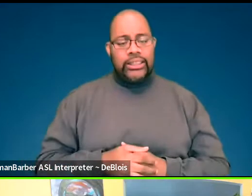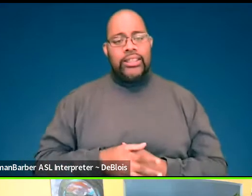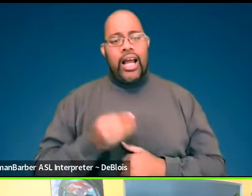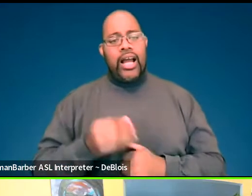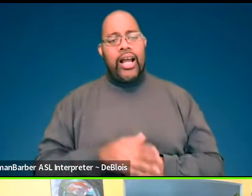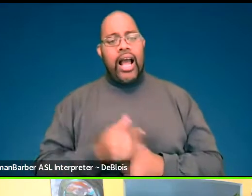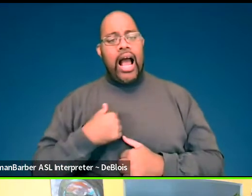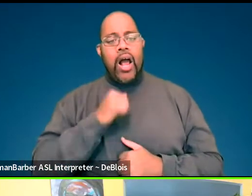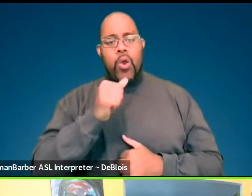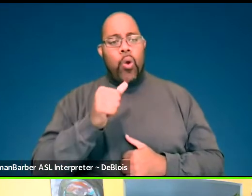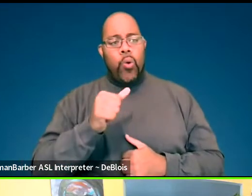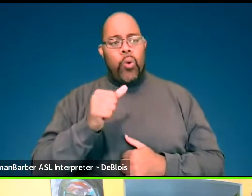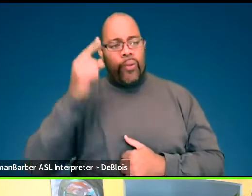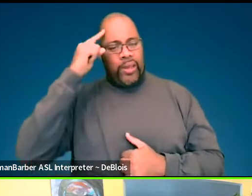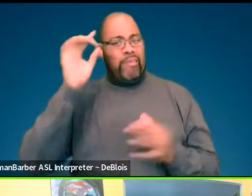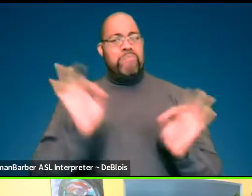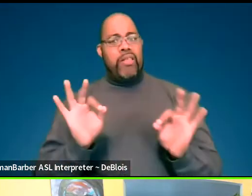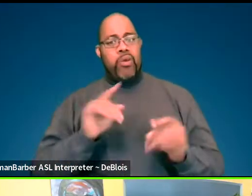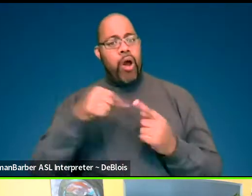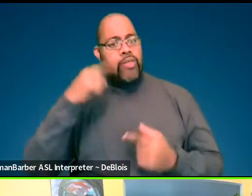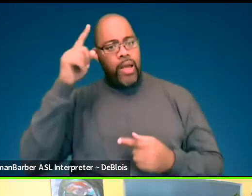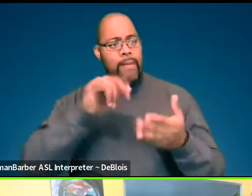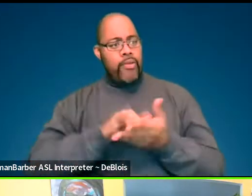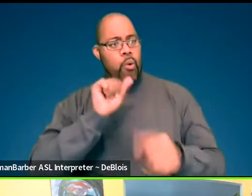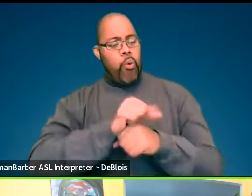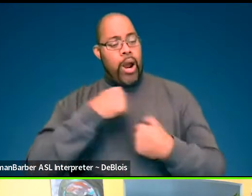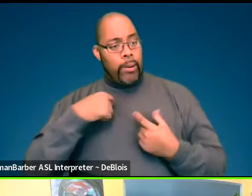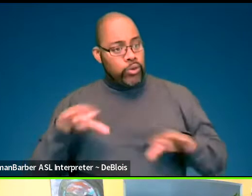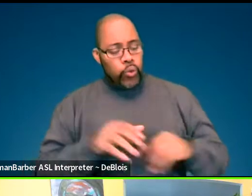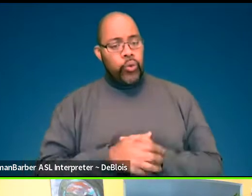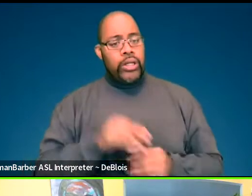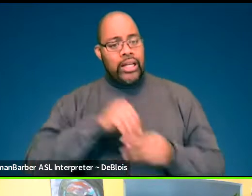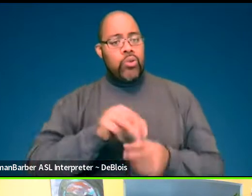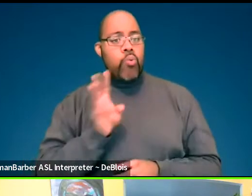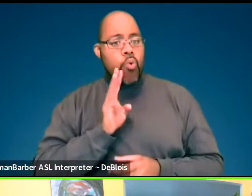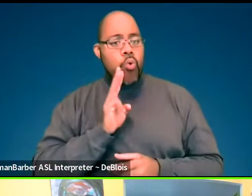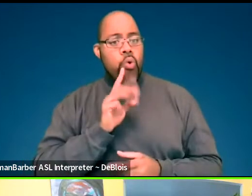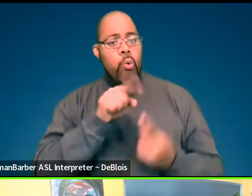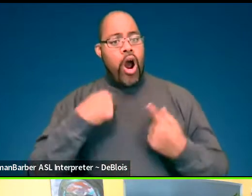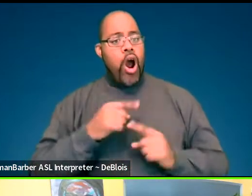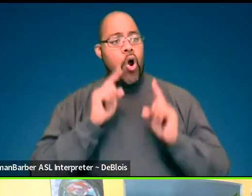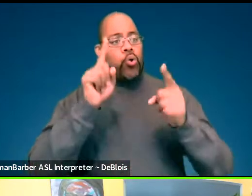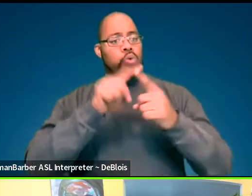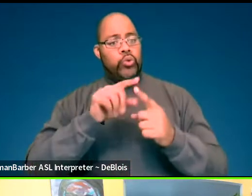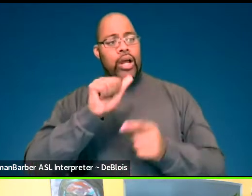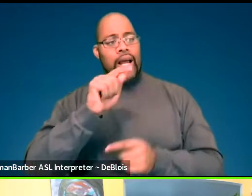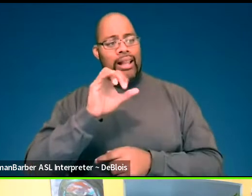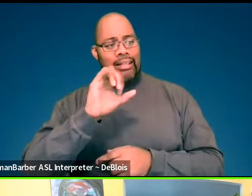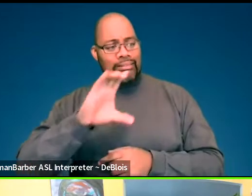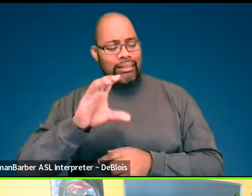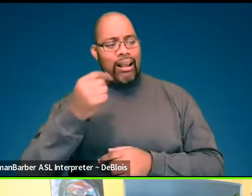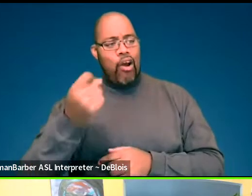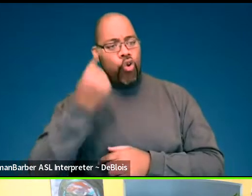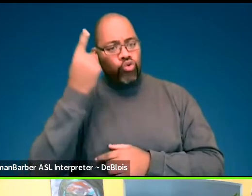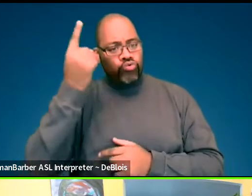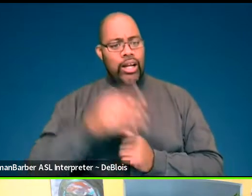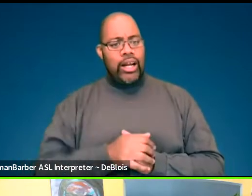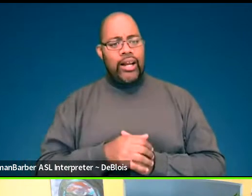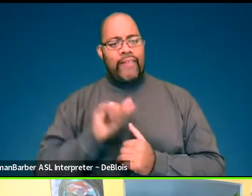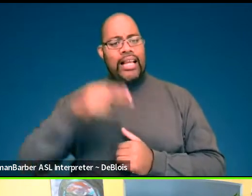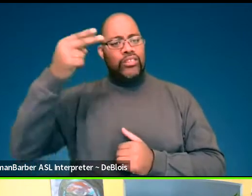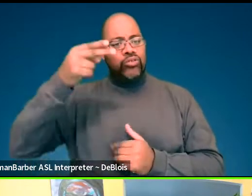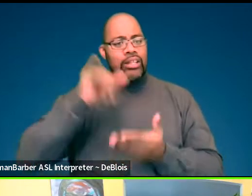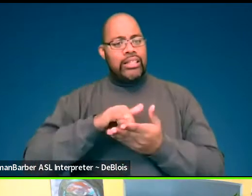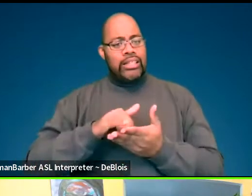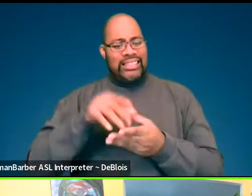And I don't take that for granted when I think about the work that I'm doing in the water, when I go up to the Atlantic and understand the history that's